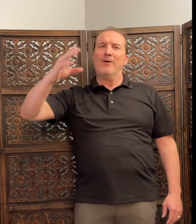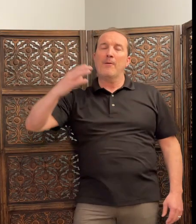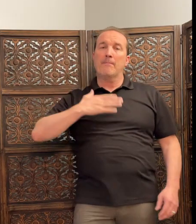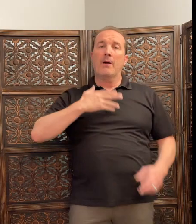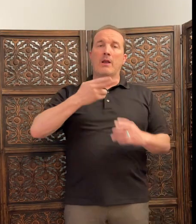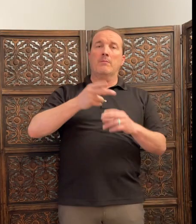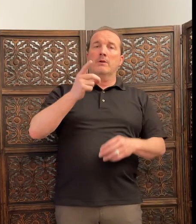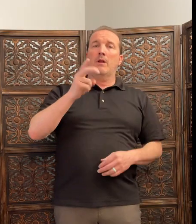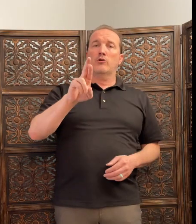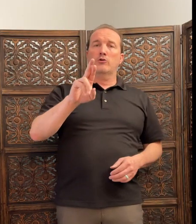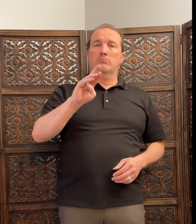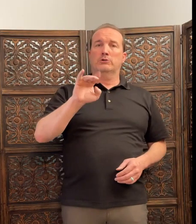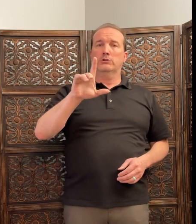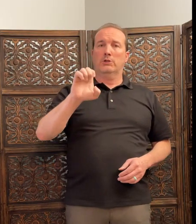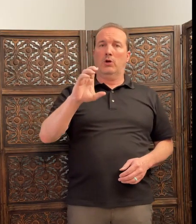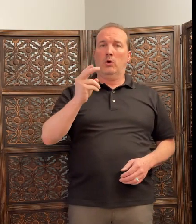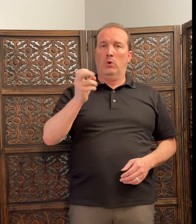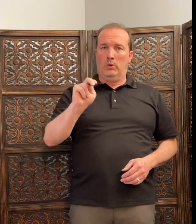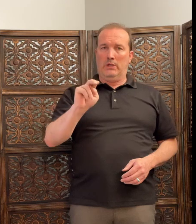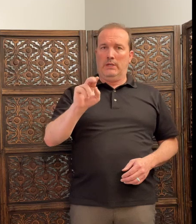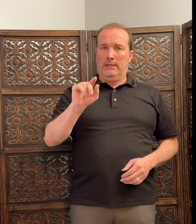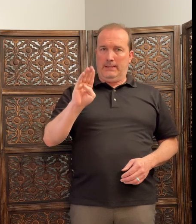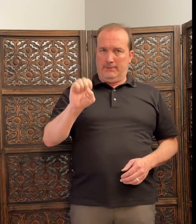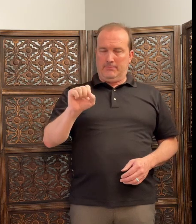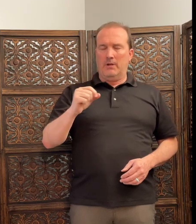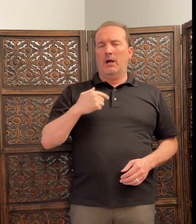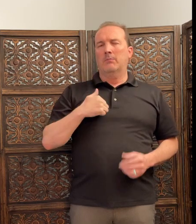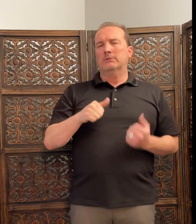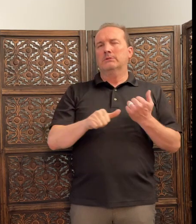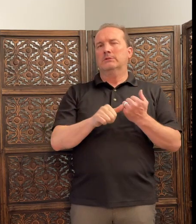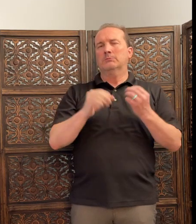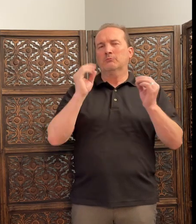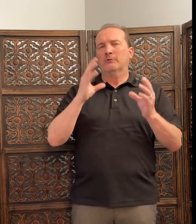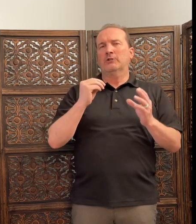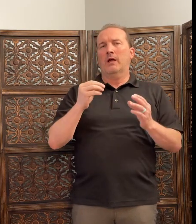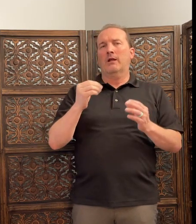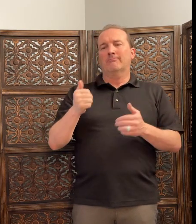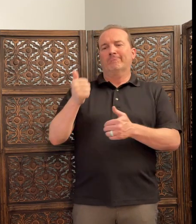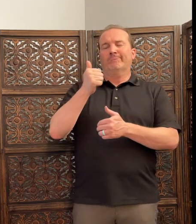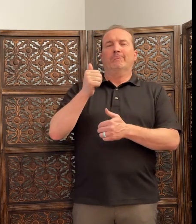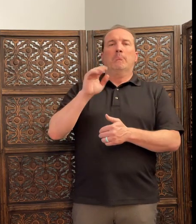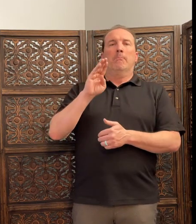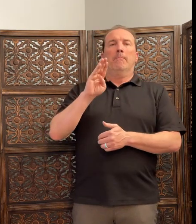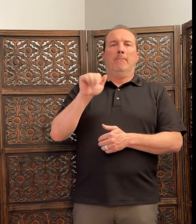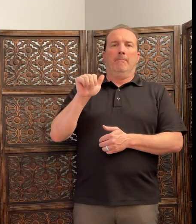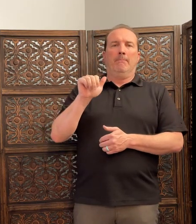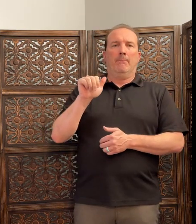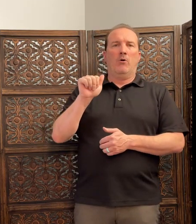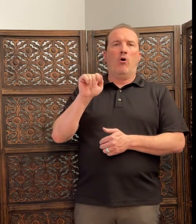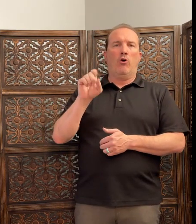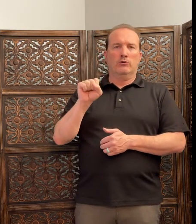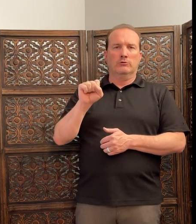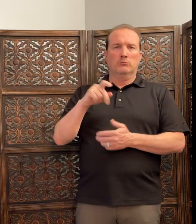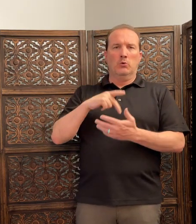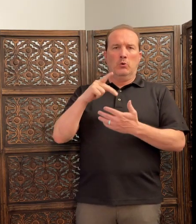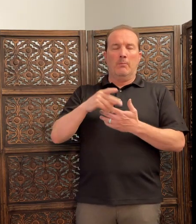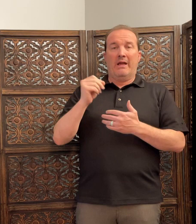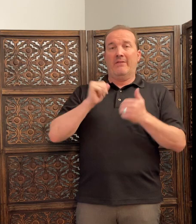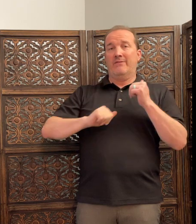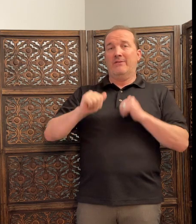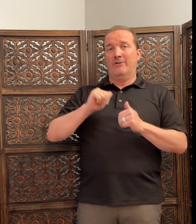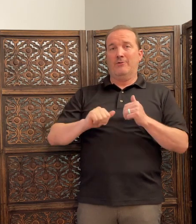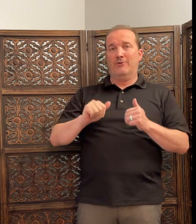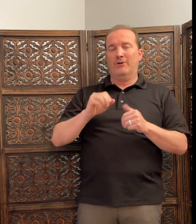Hello, my name is Dr. Michelle Cohen-Gibbs. I'm an assistant professor and head of the Bachelor of Arts program